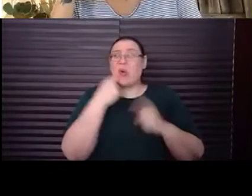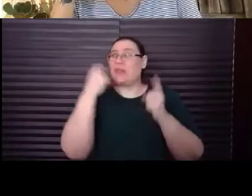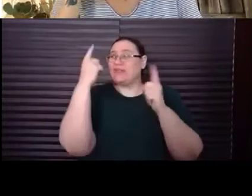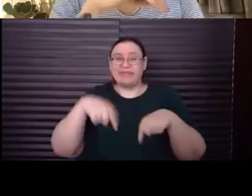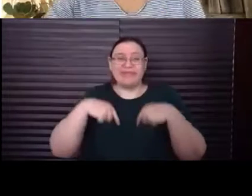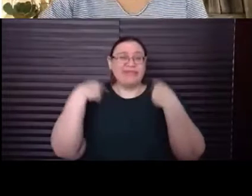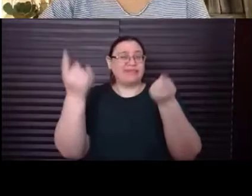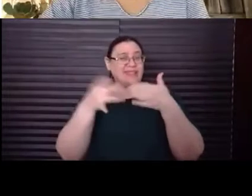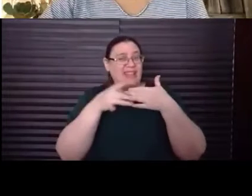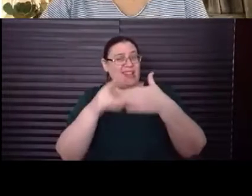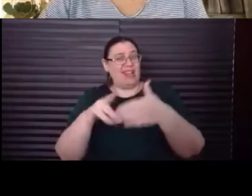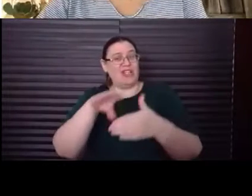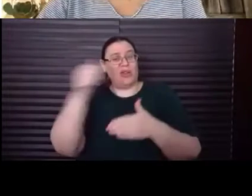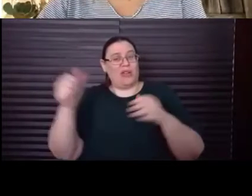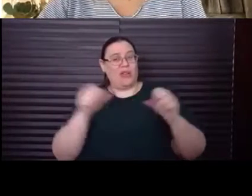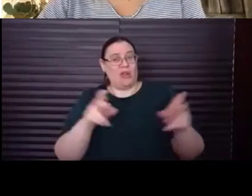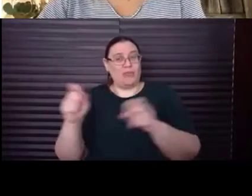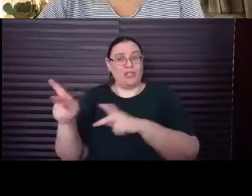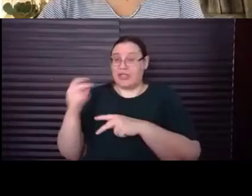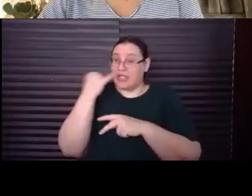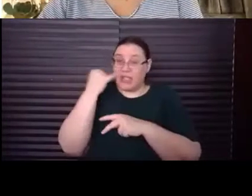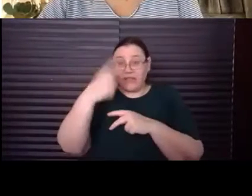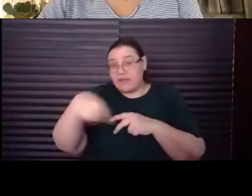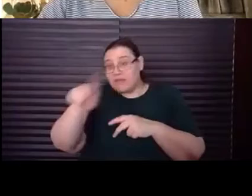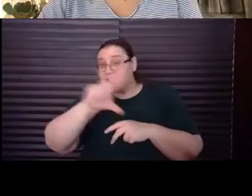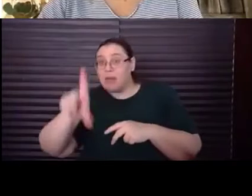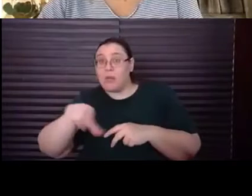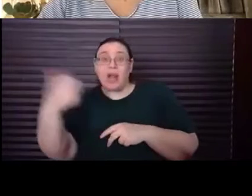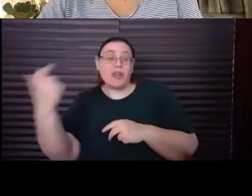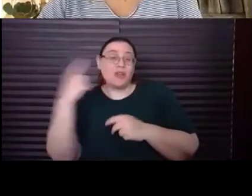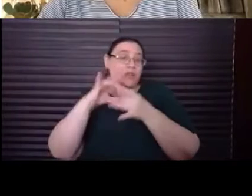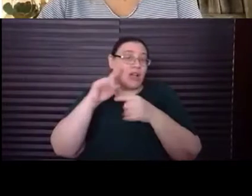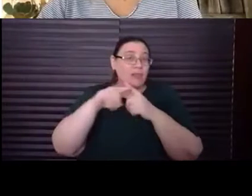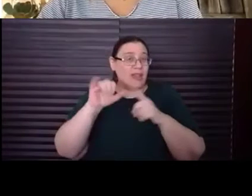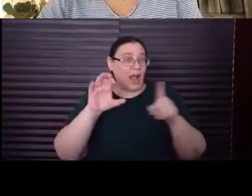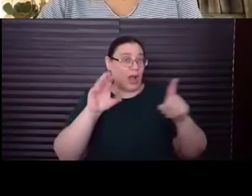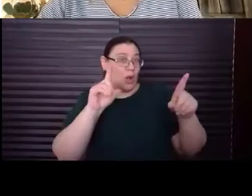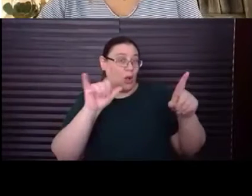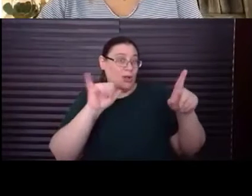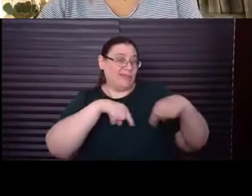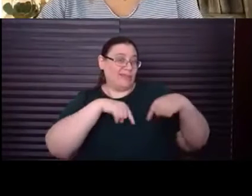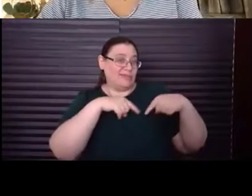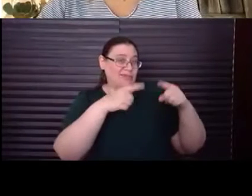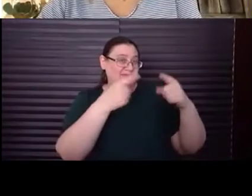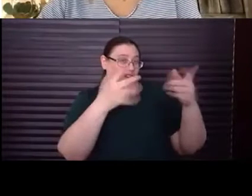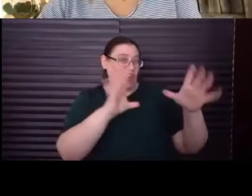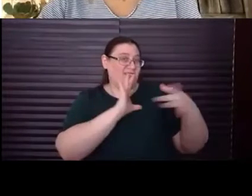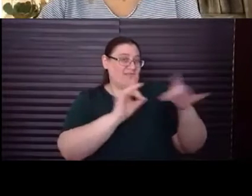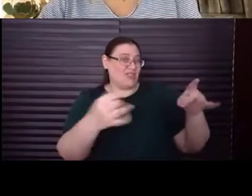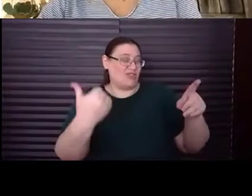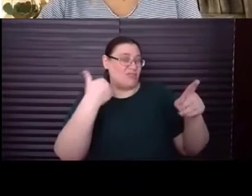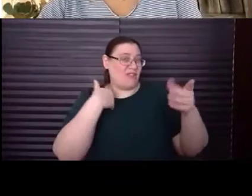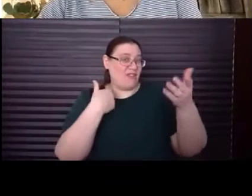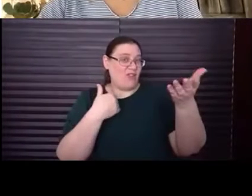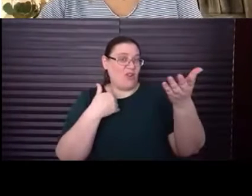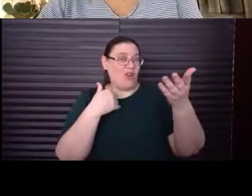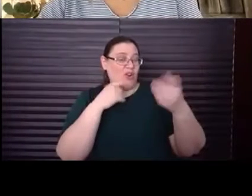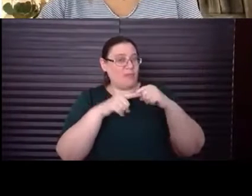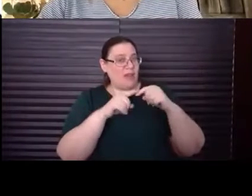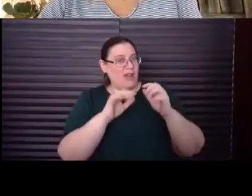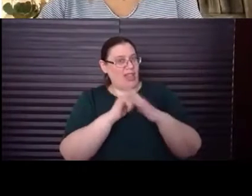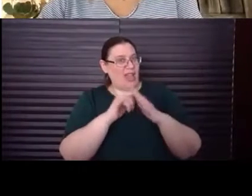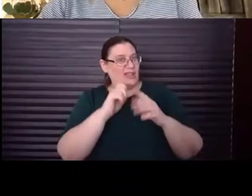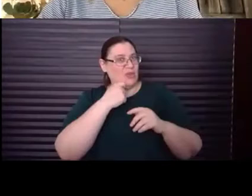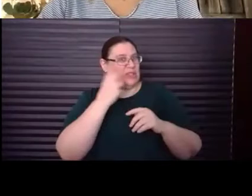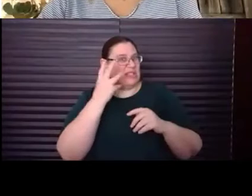it has been leading to other opportunities. If anybody else wants to talk about that, Cody, I know you already brought this up about how